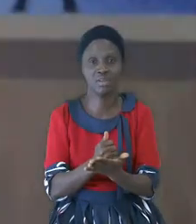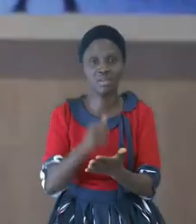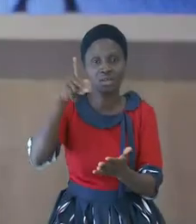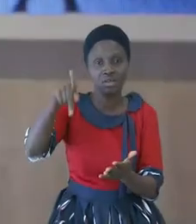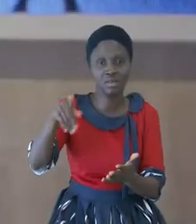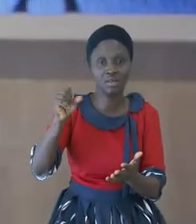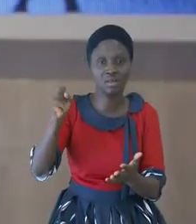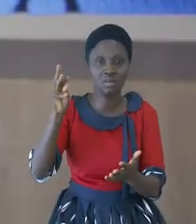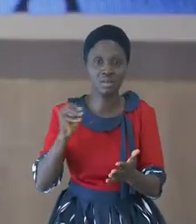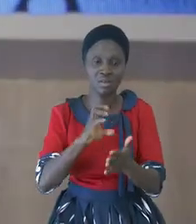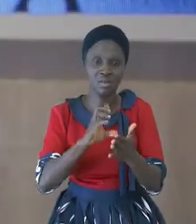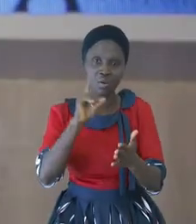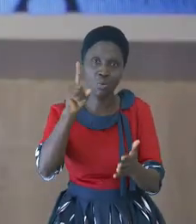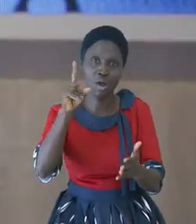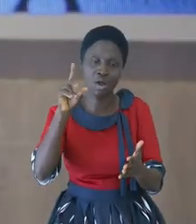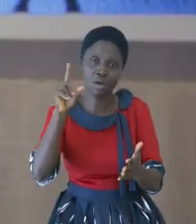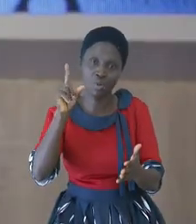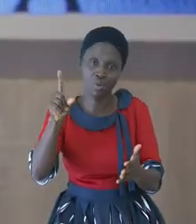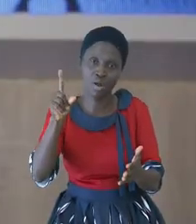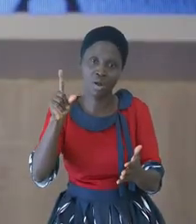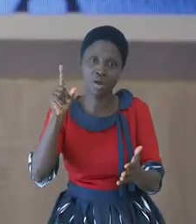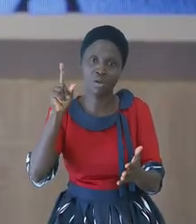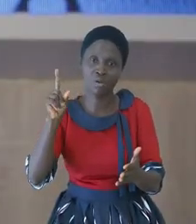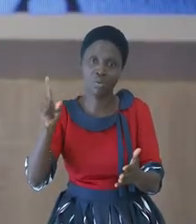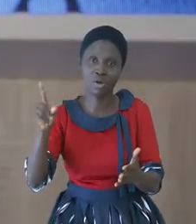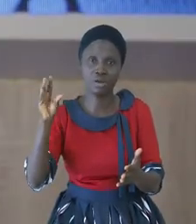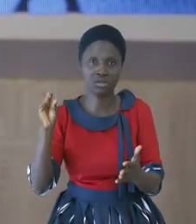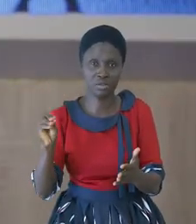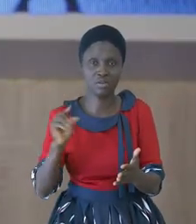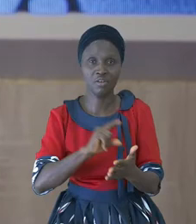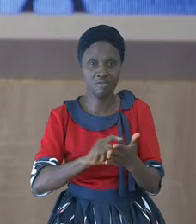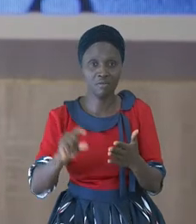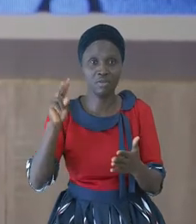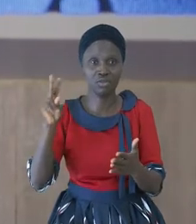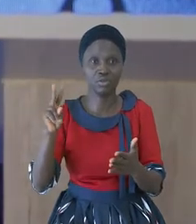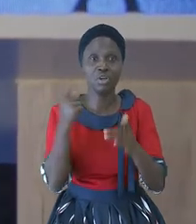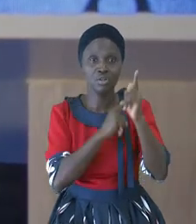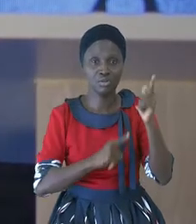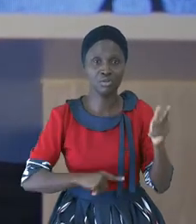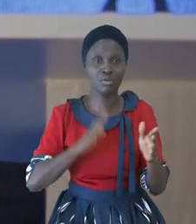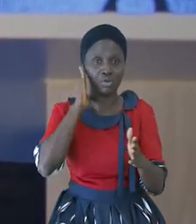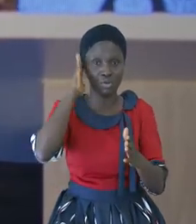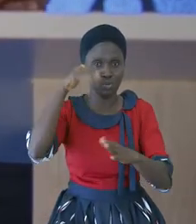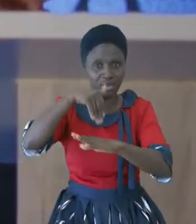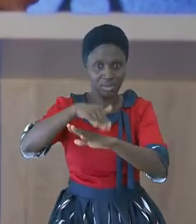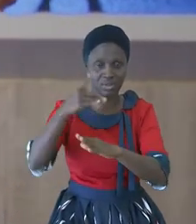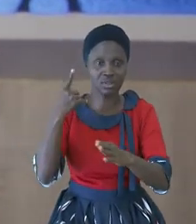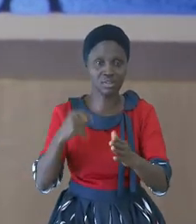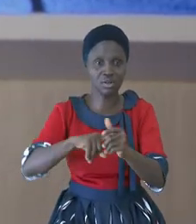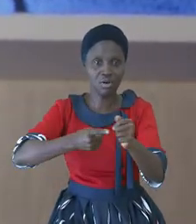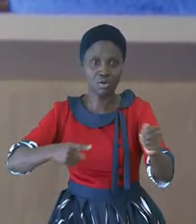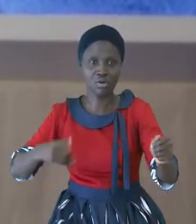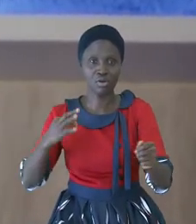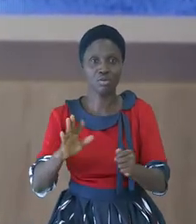shall send the rod of thy strength. The rod of thy strength out of